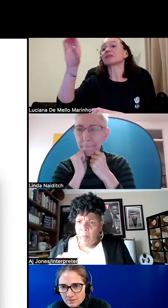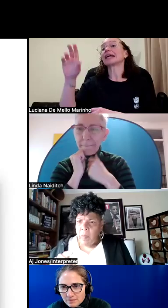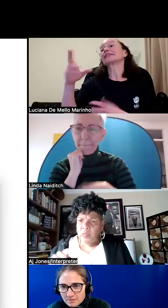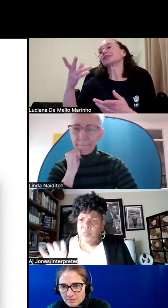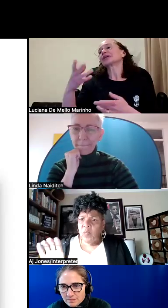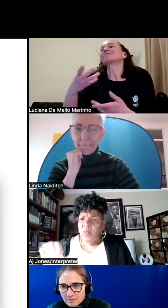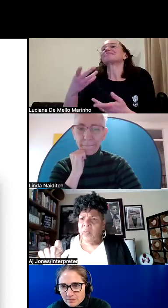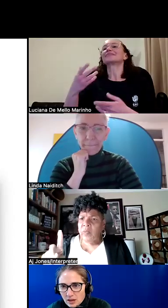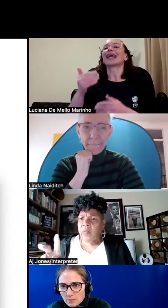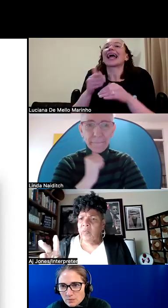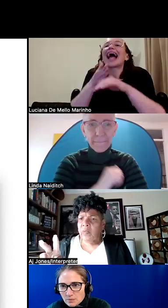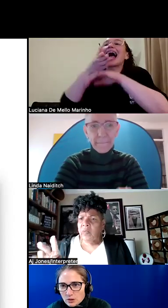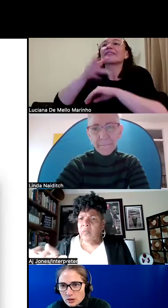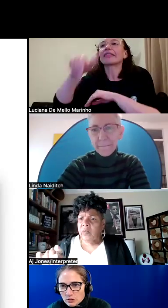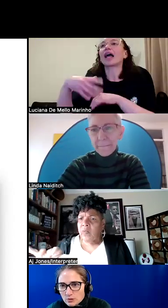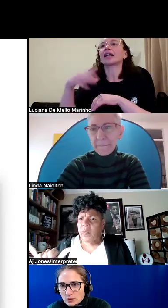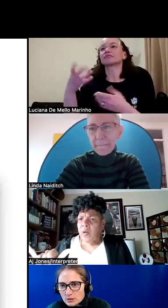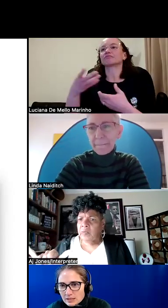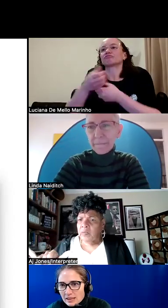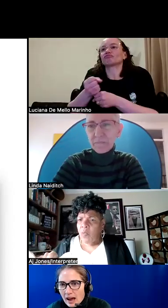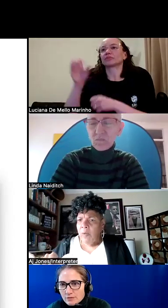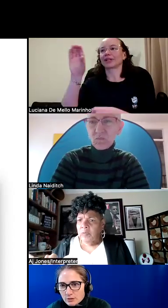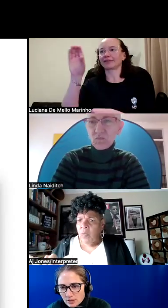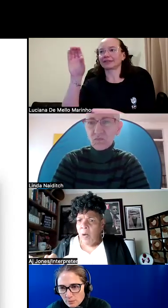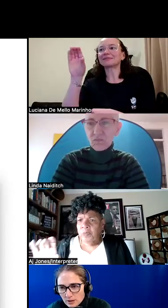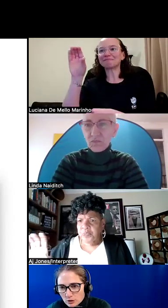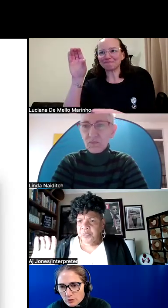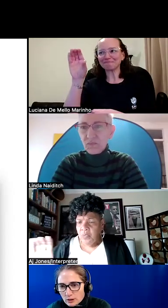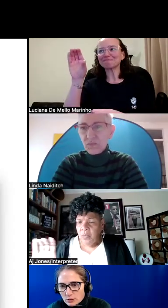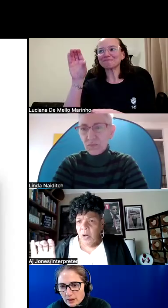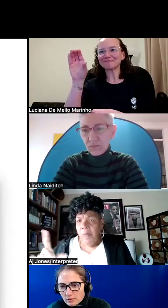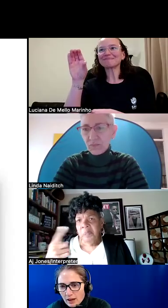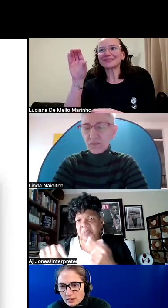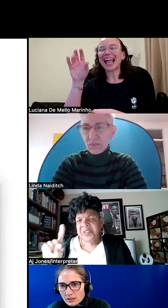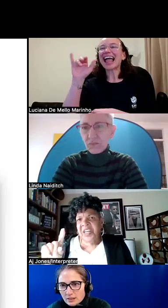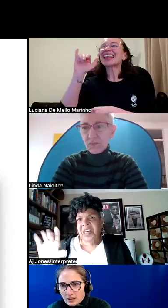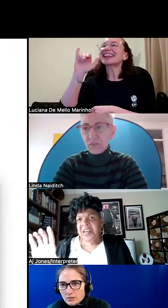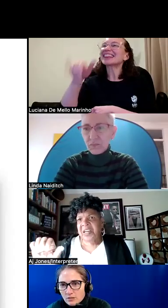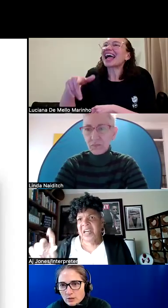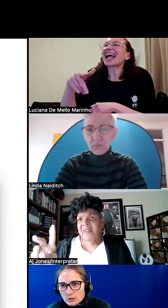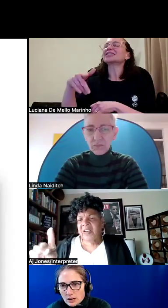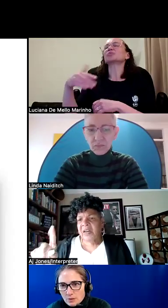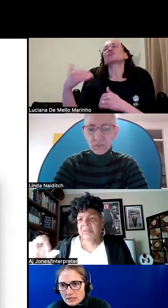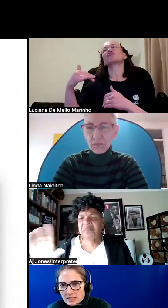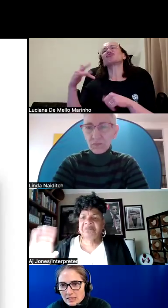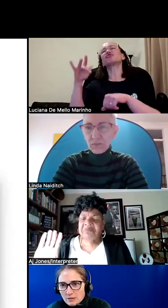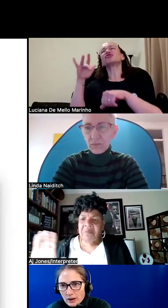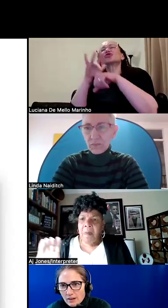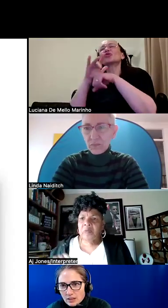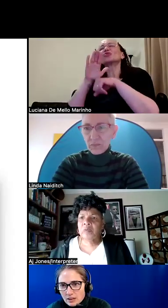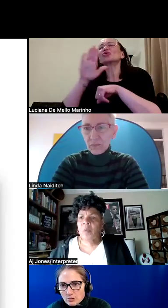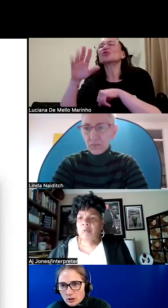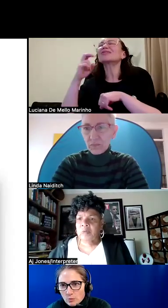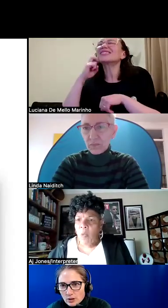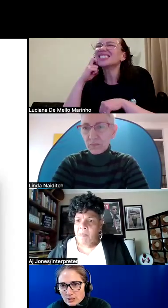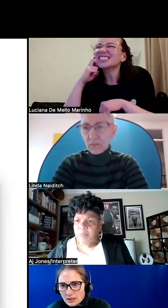cavity. Yep. You can use that C after you set up the initial finger spelling of cavity, right? Once you set up that C for cavity,